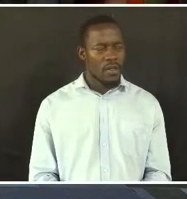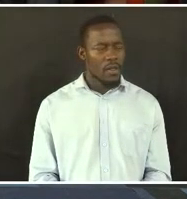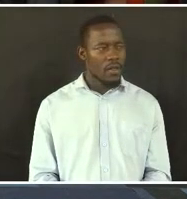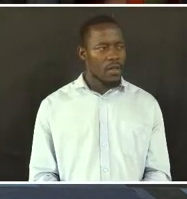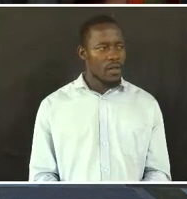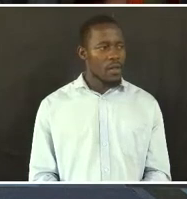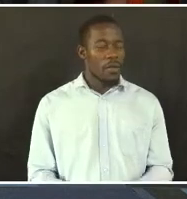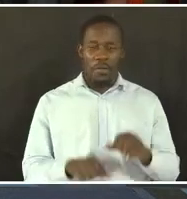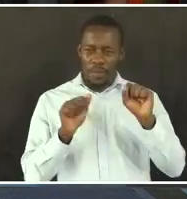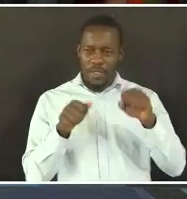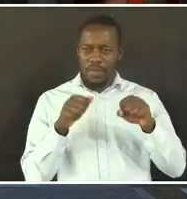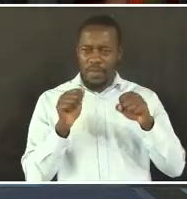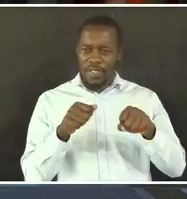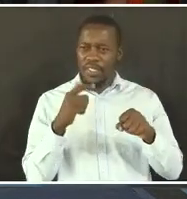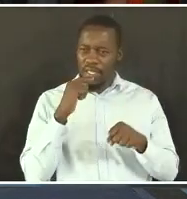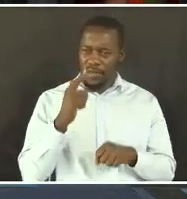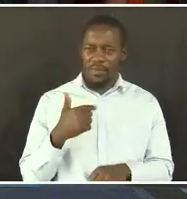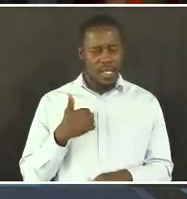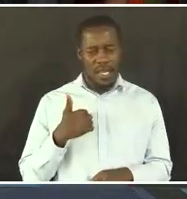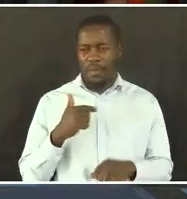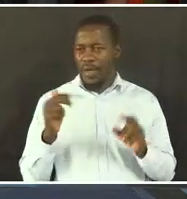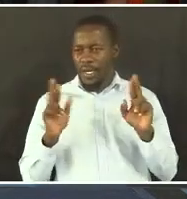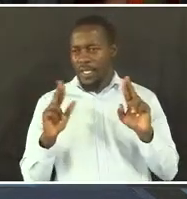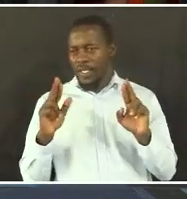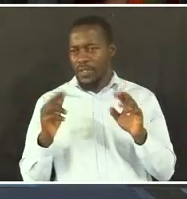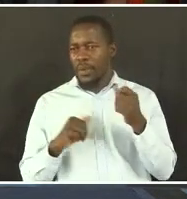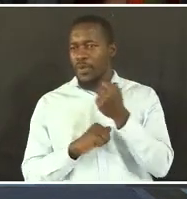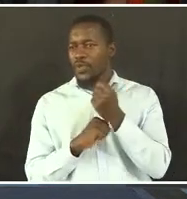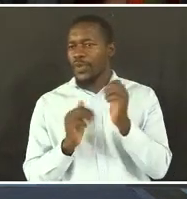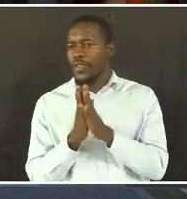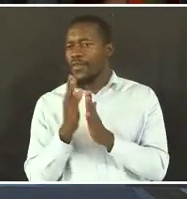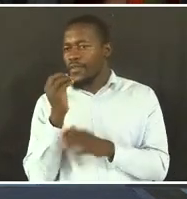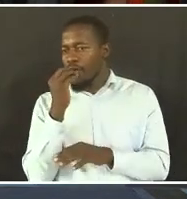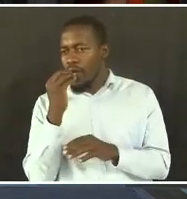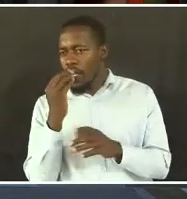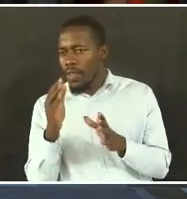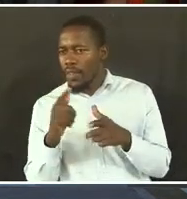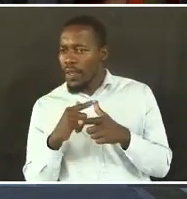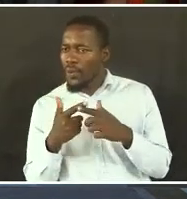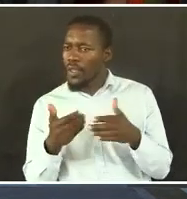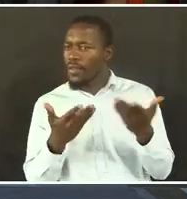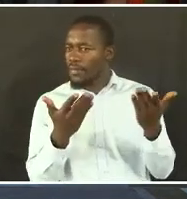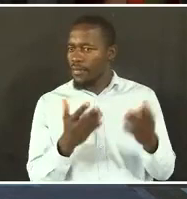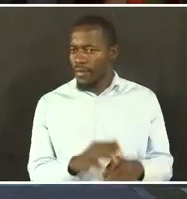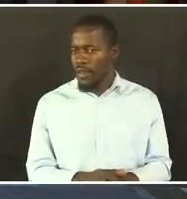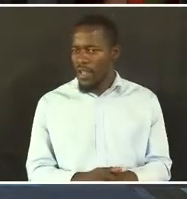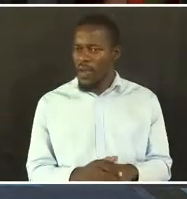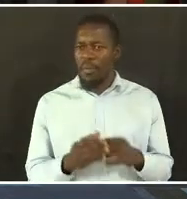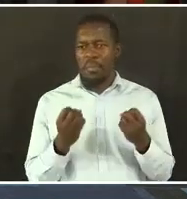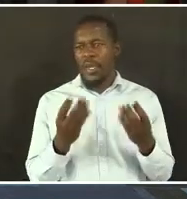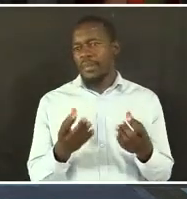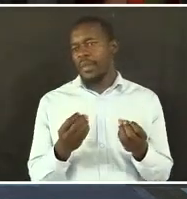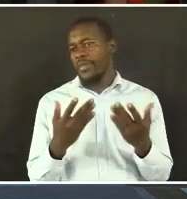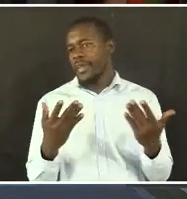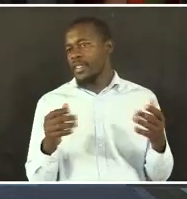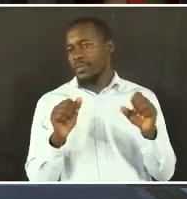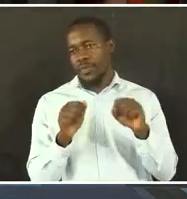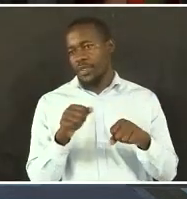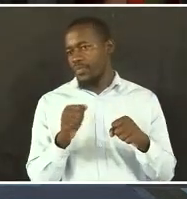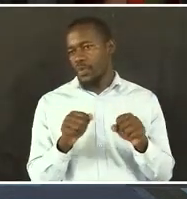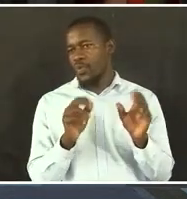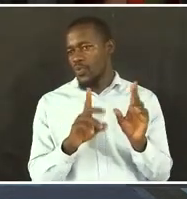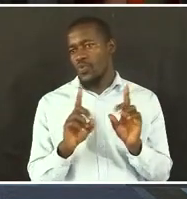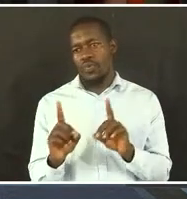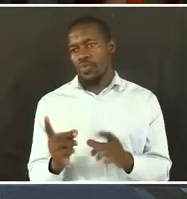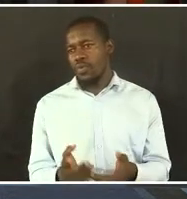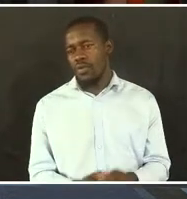just giving fruits. And we collect all that. And there are so many things we can do. You can even send